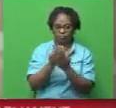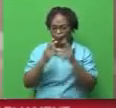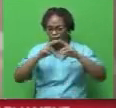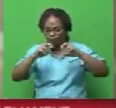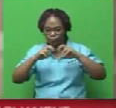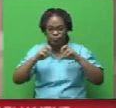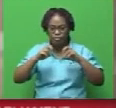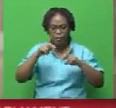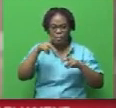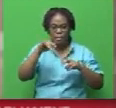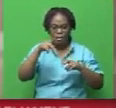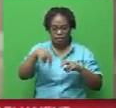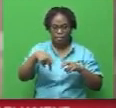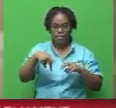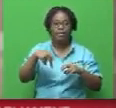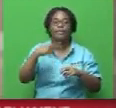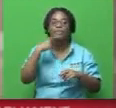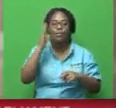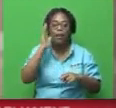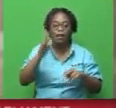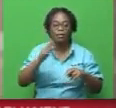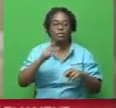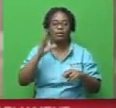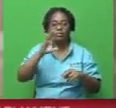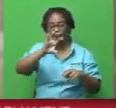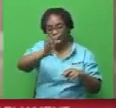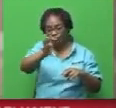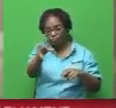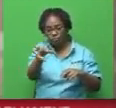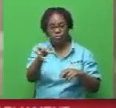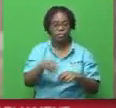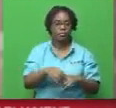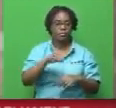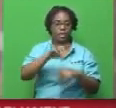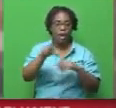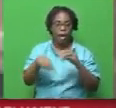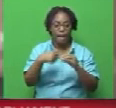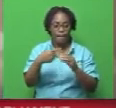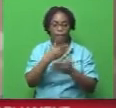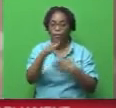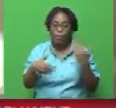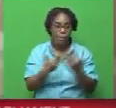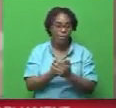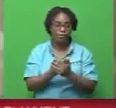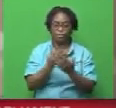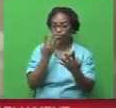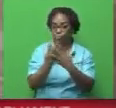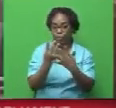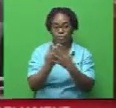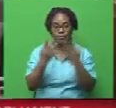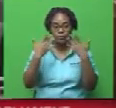said installation of closed circuit television systems at all prison facilities was 85% completed. All